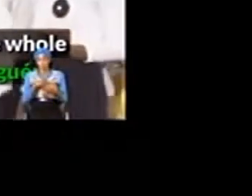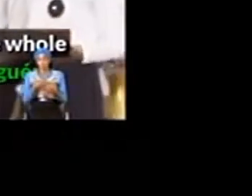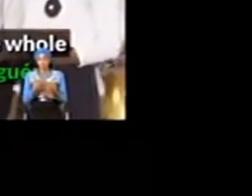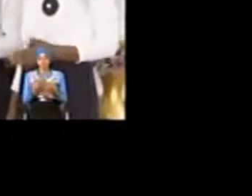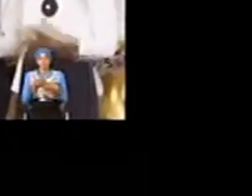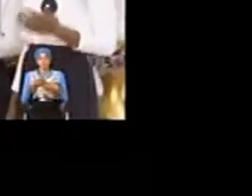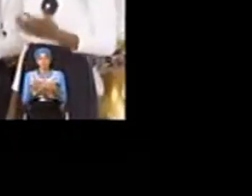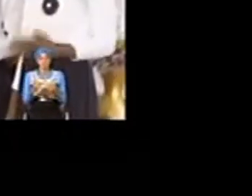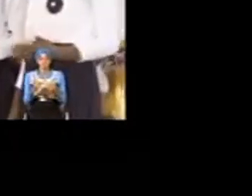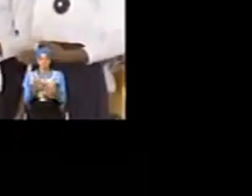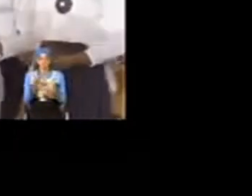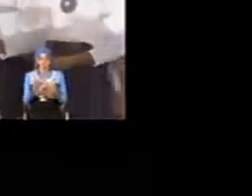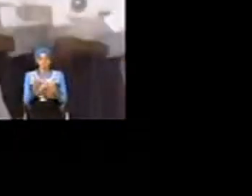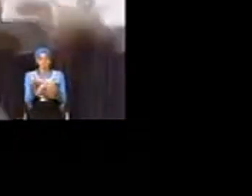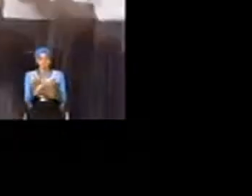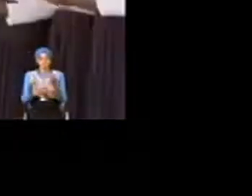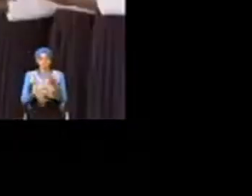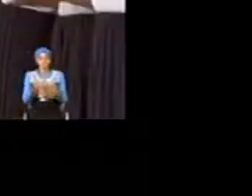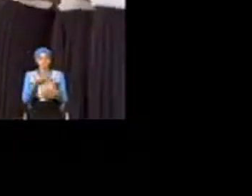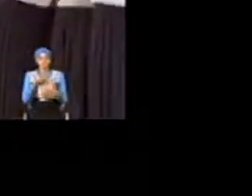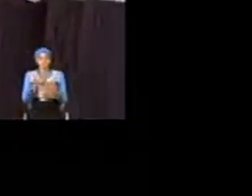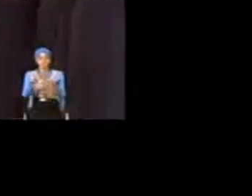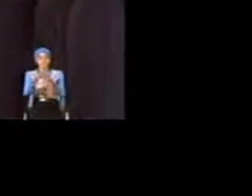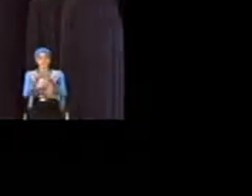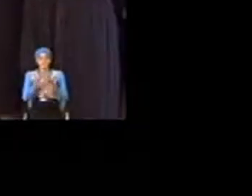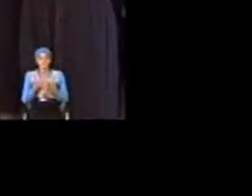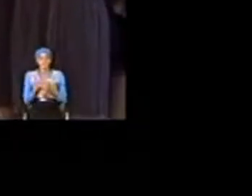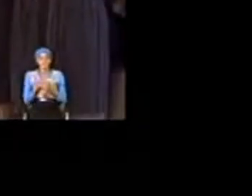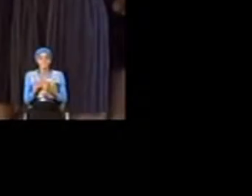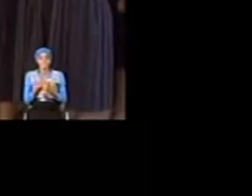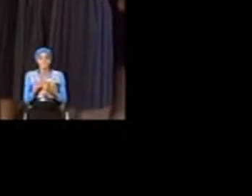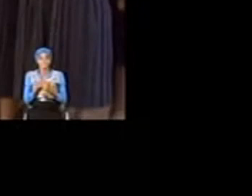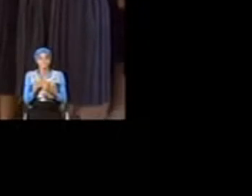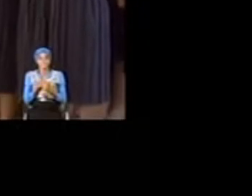made whole. Step forward and